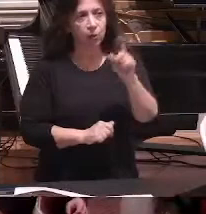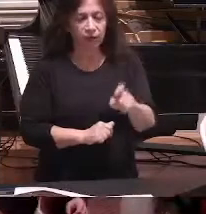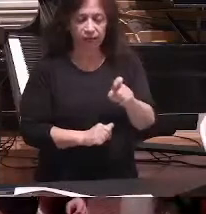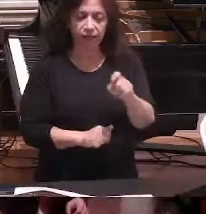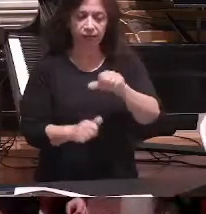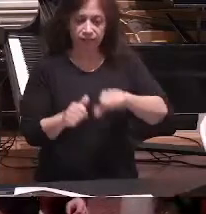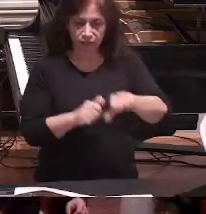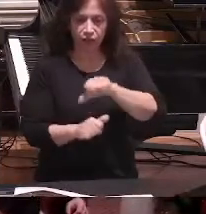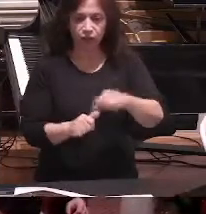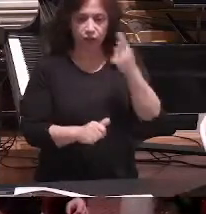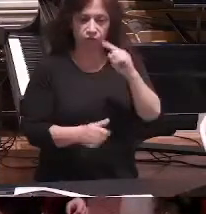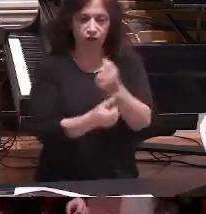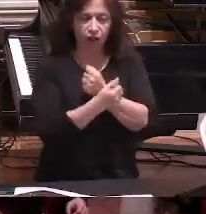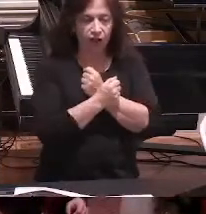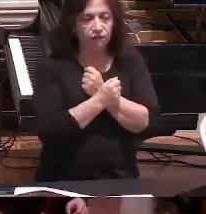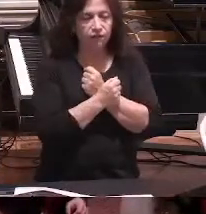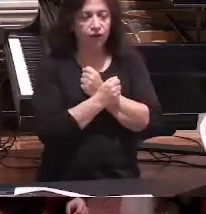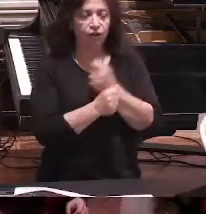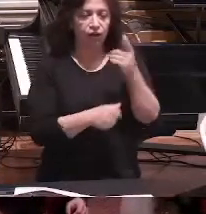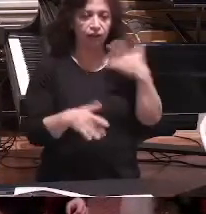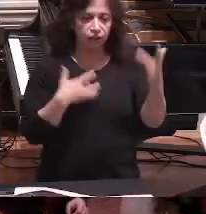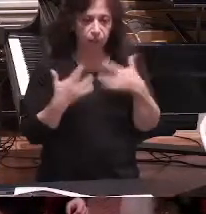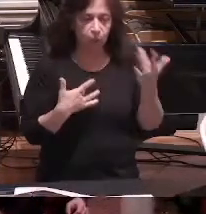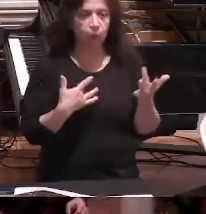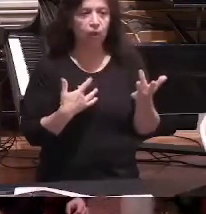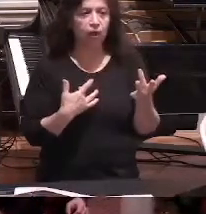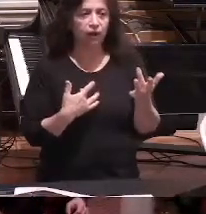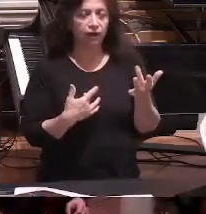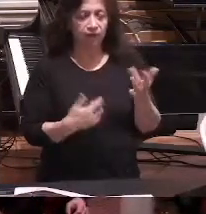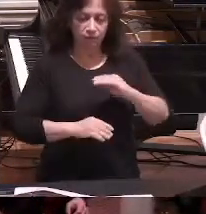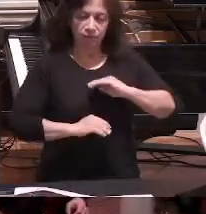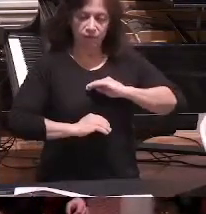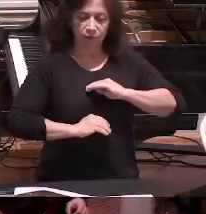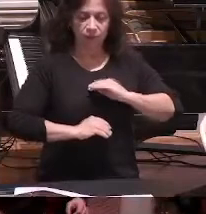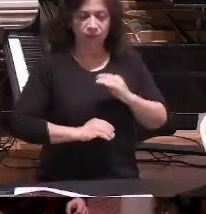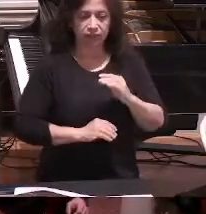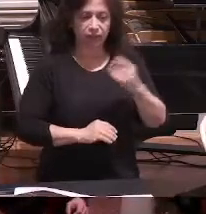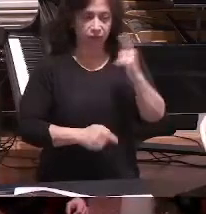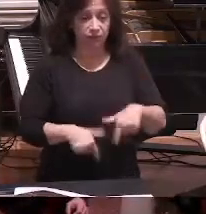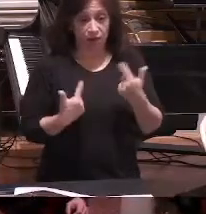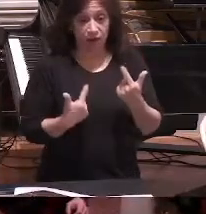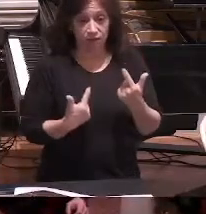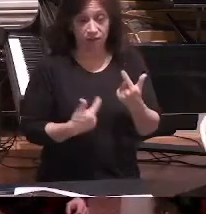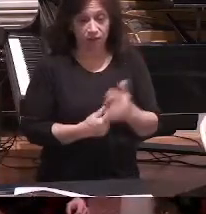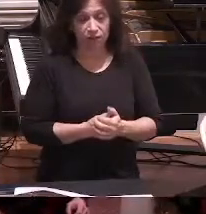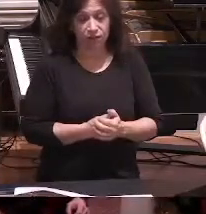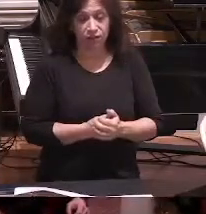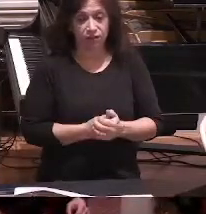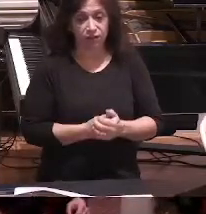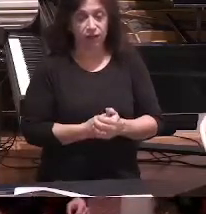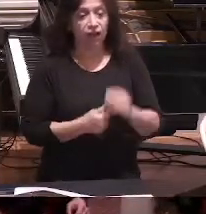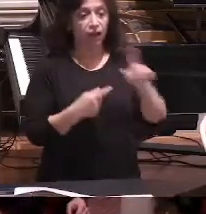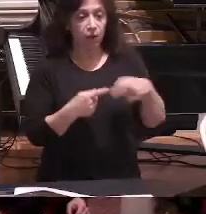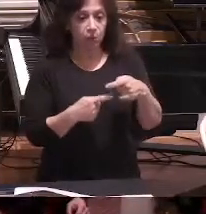each other for love, for joy, for fulfillment, for survival. That when